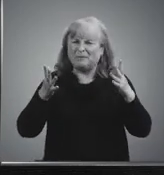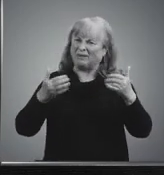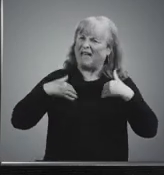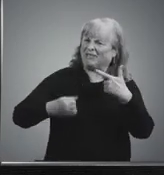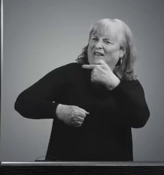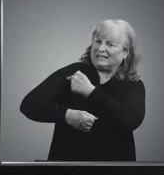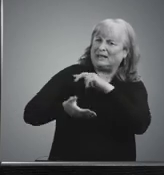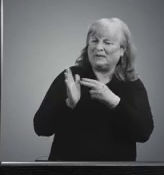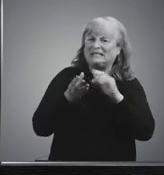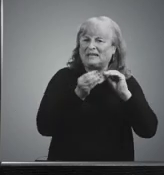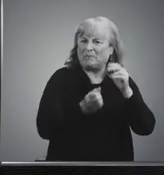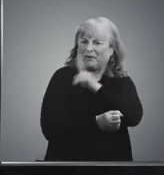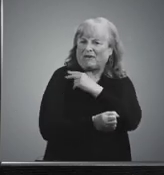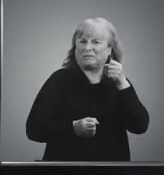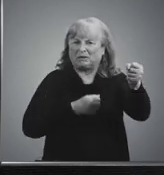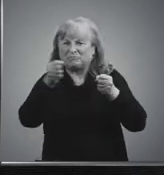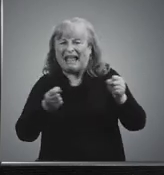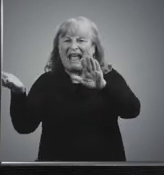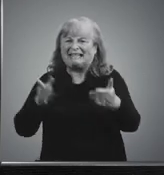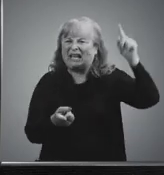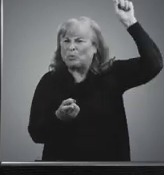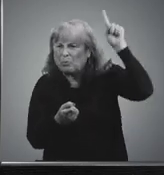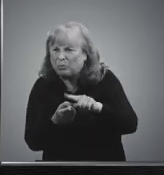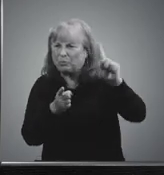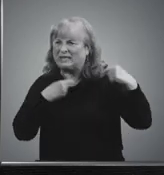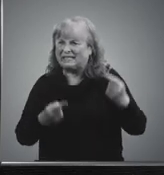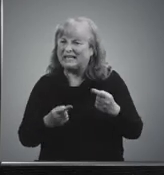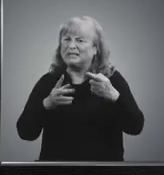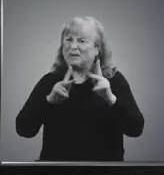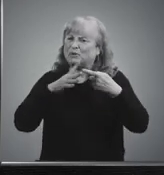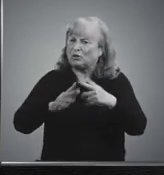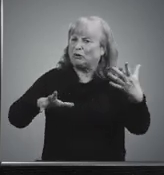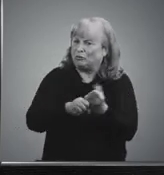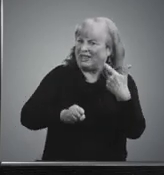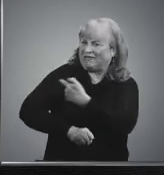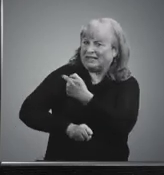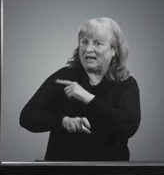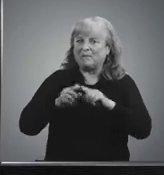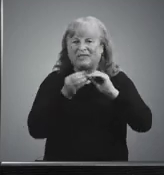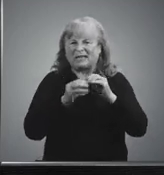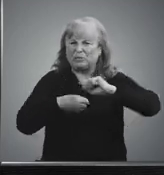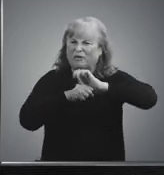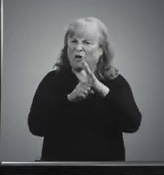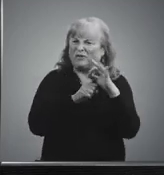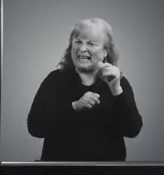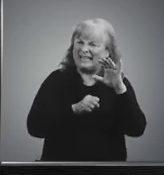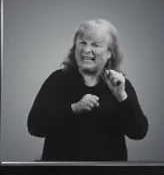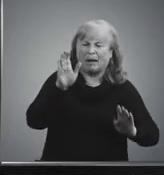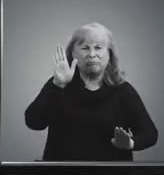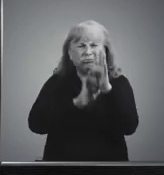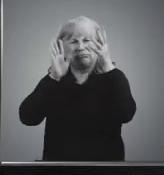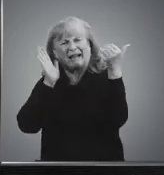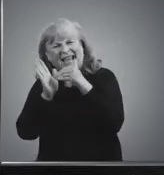vaccinated, the number of hospitalizations and deaths decreased greatly since the vaccines were released. But the numbers of